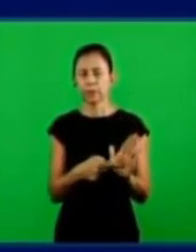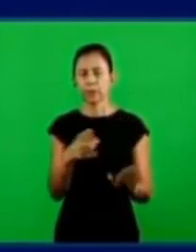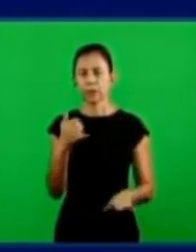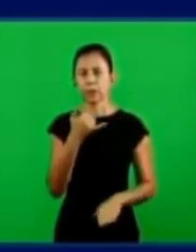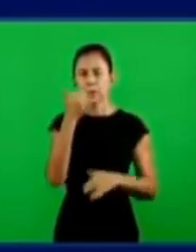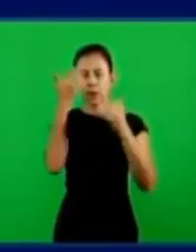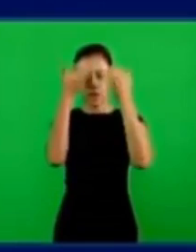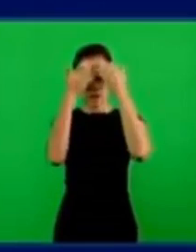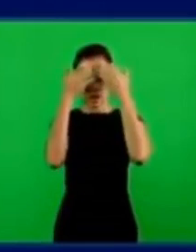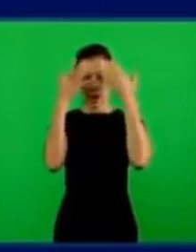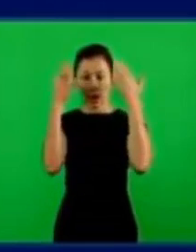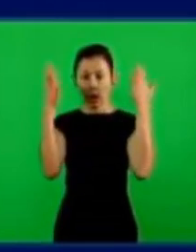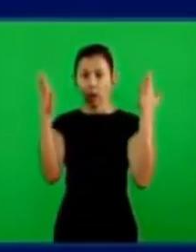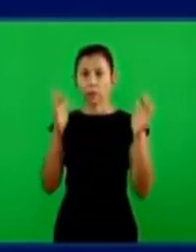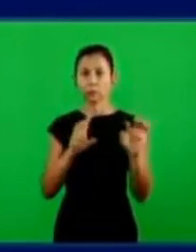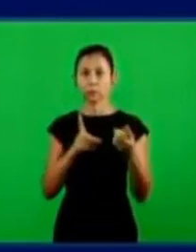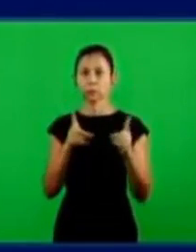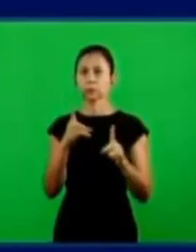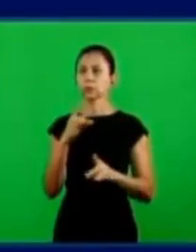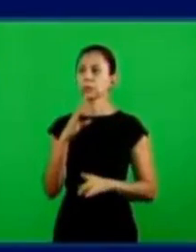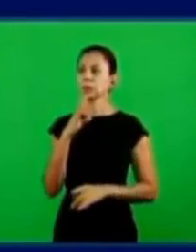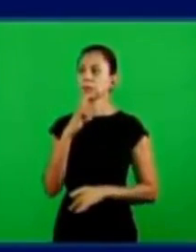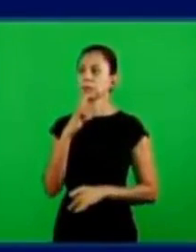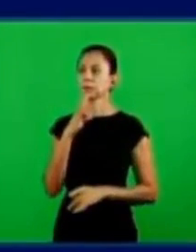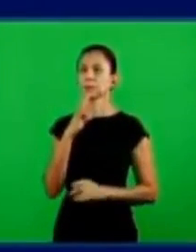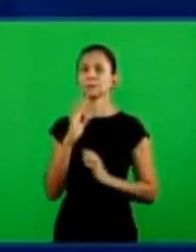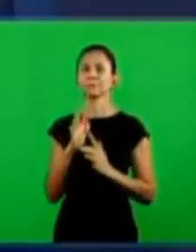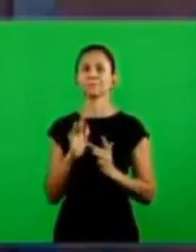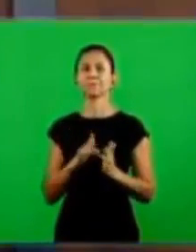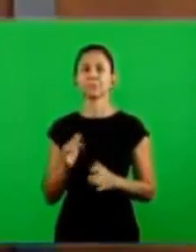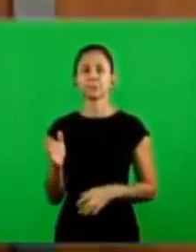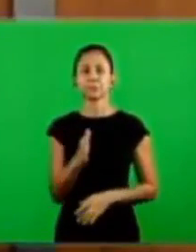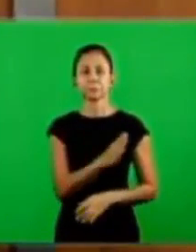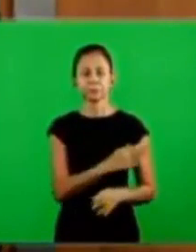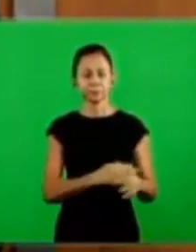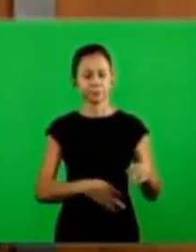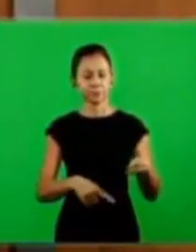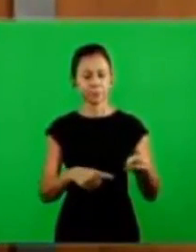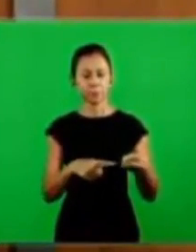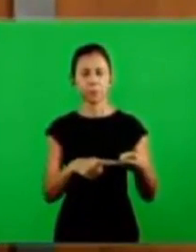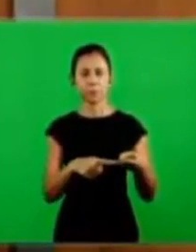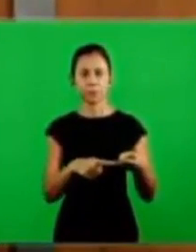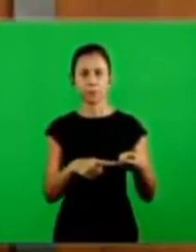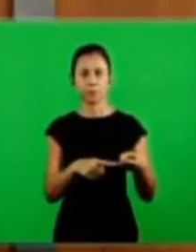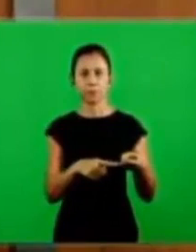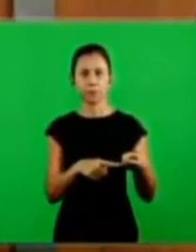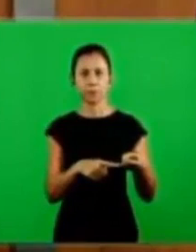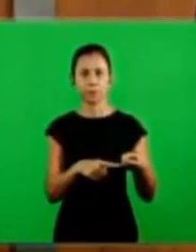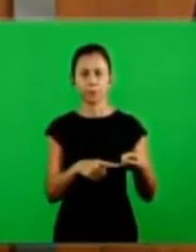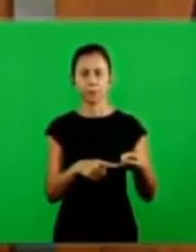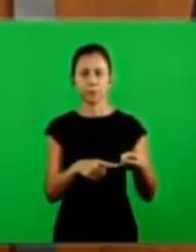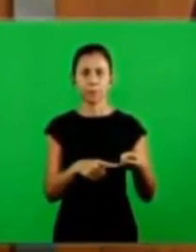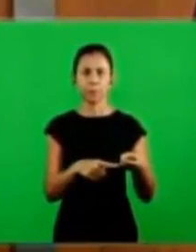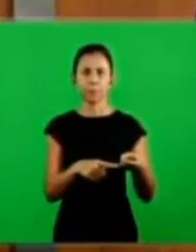So in the verse 31st mentioned that their eyes opened and he could recognize him.